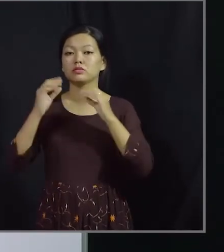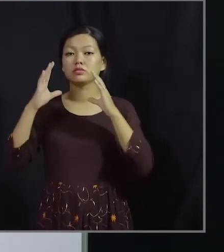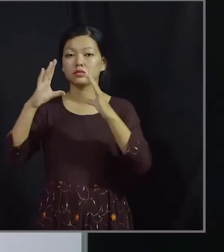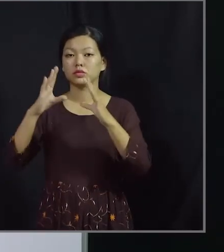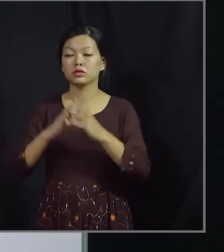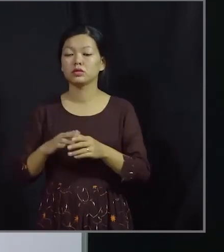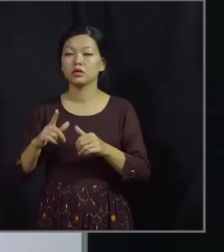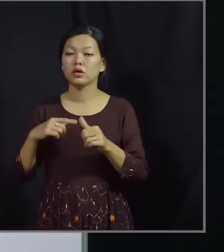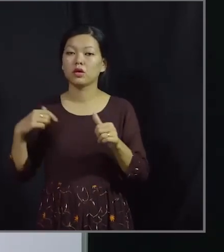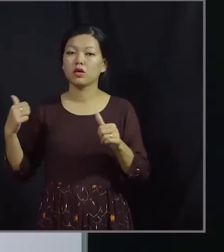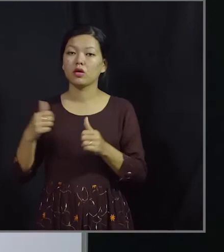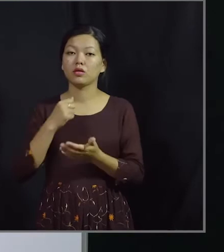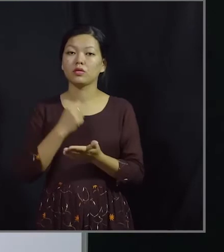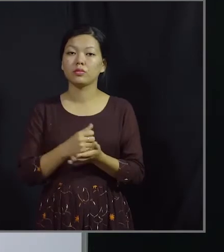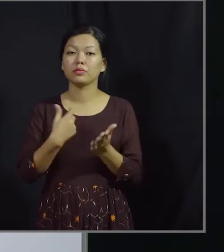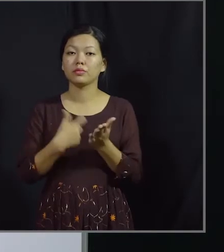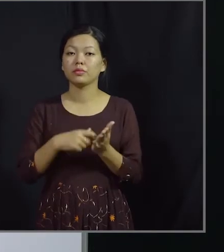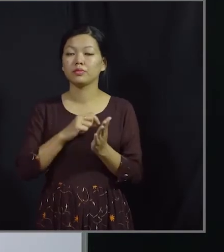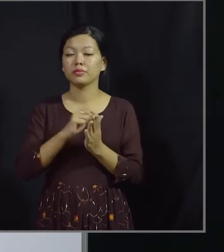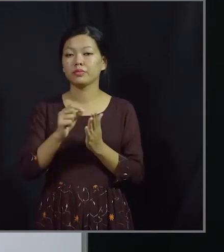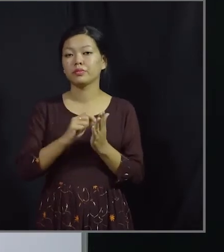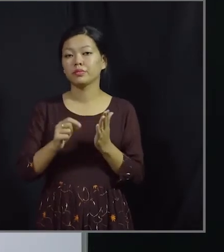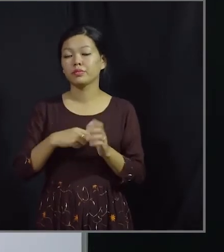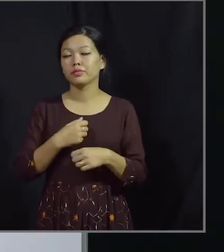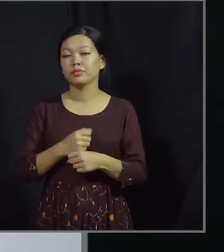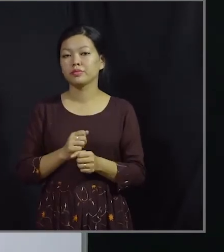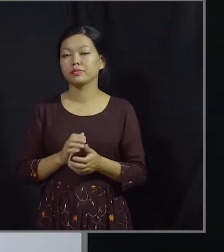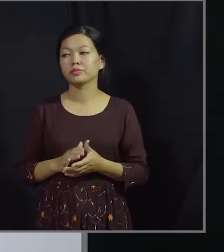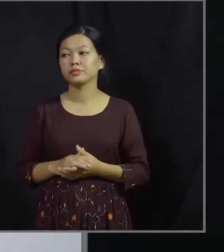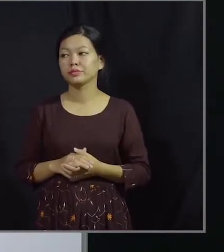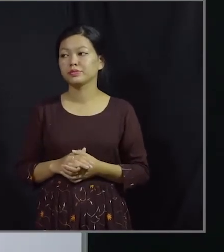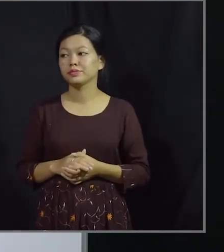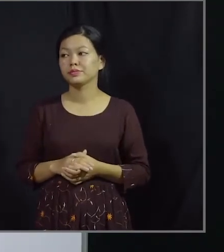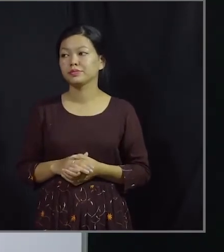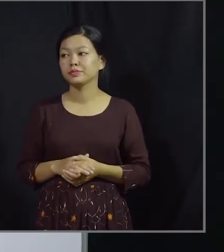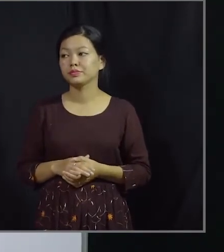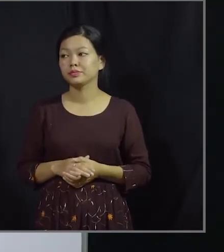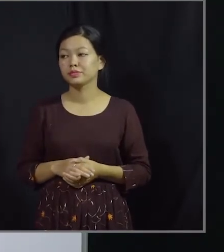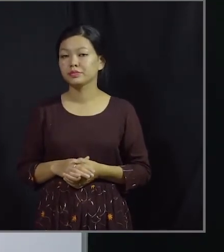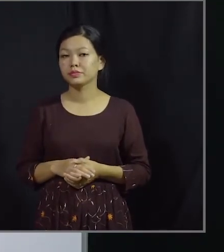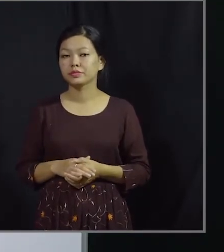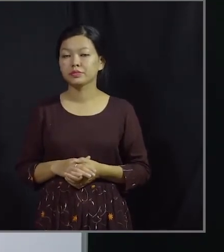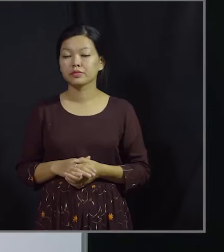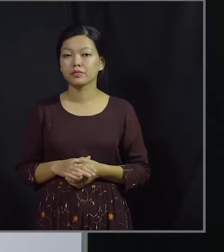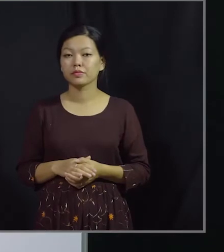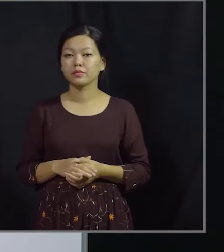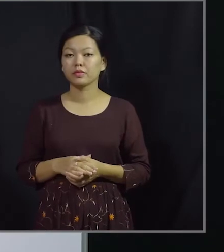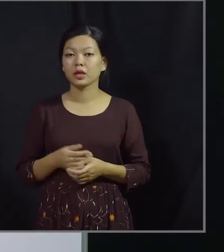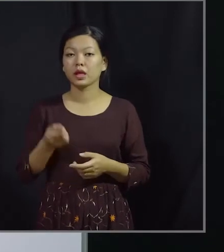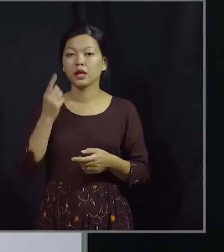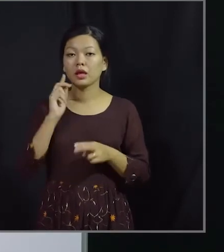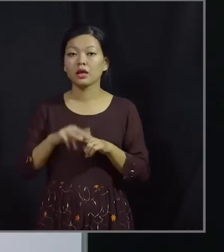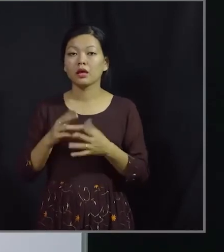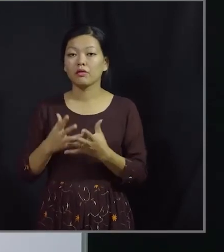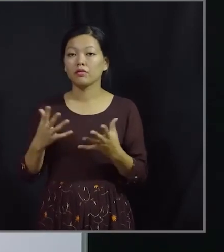here. By decrease in the value of liabilities, if there are liabilities that has been